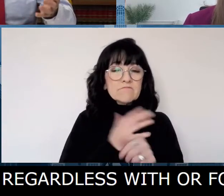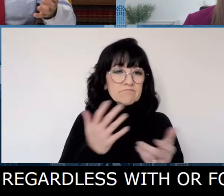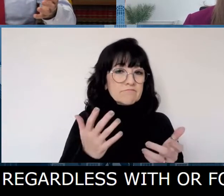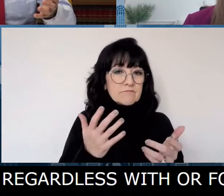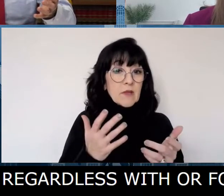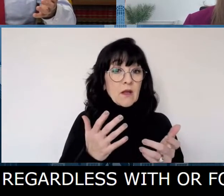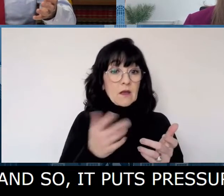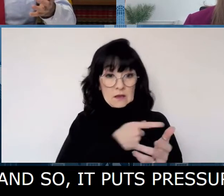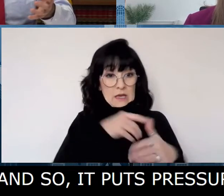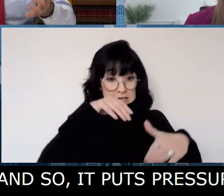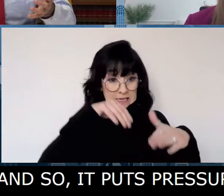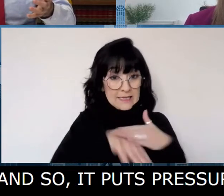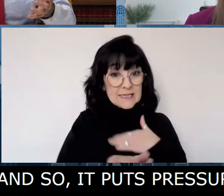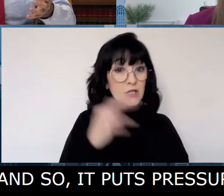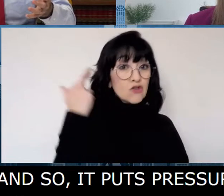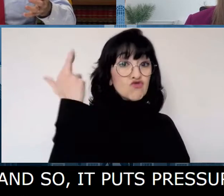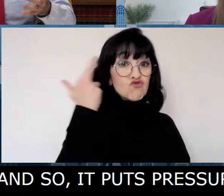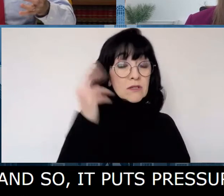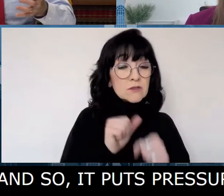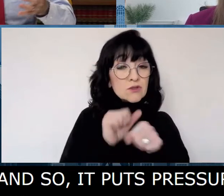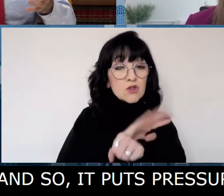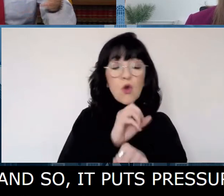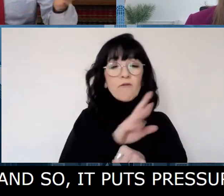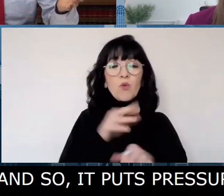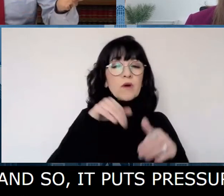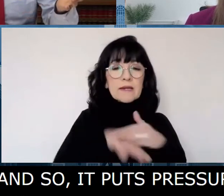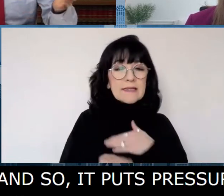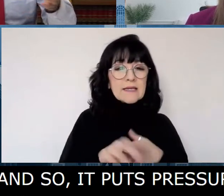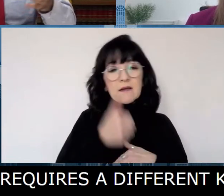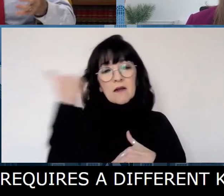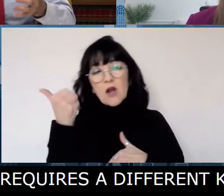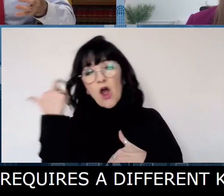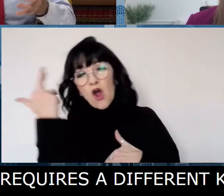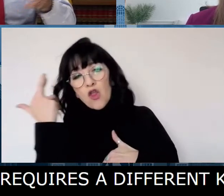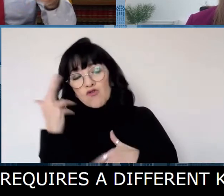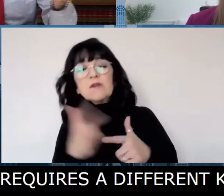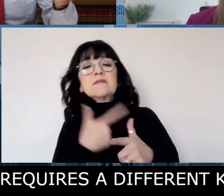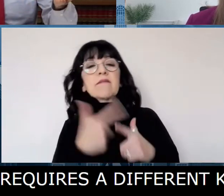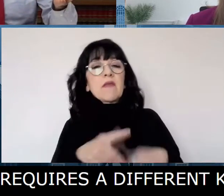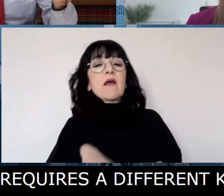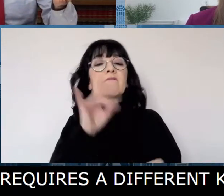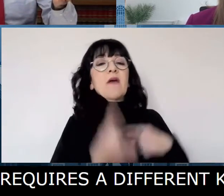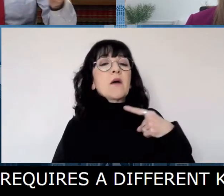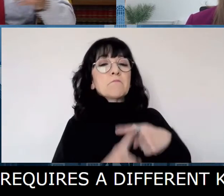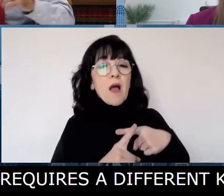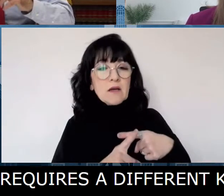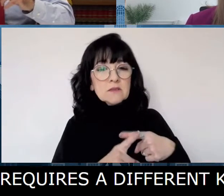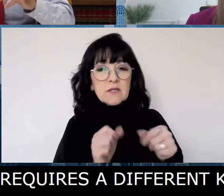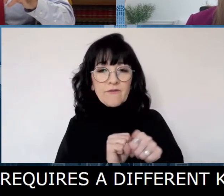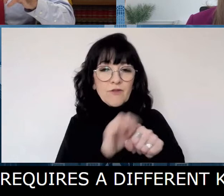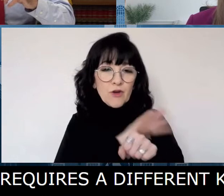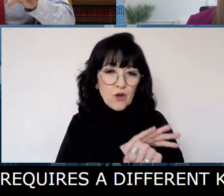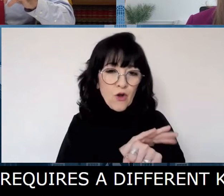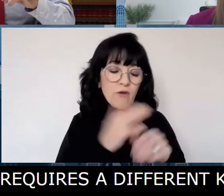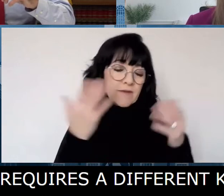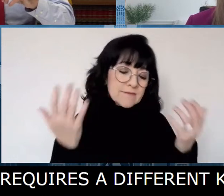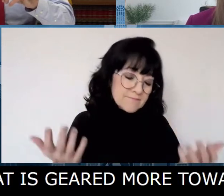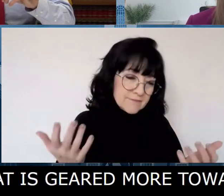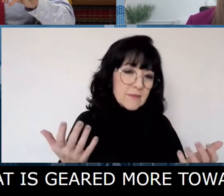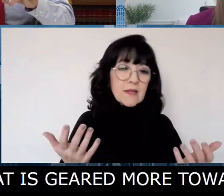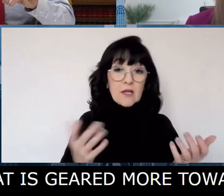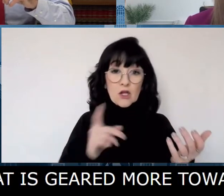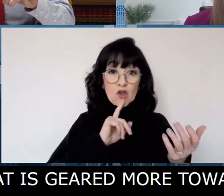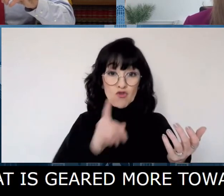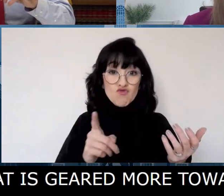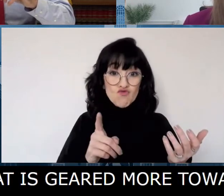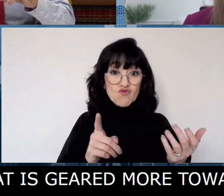response that is geared more towards helping them with decompression, helping them with staffing that's not available.